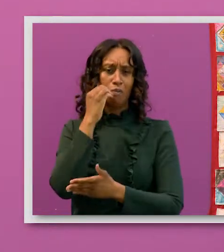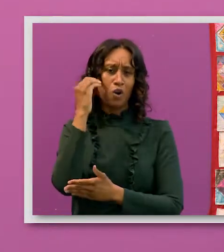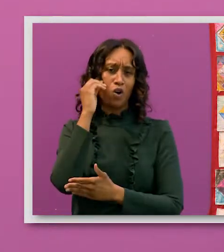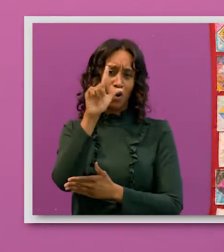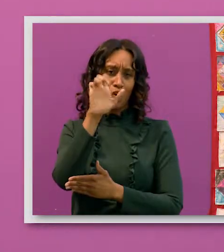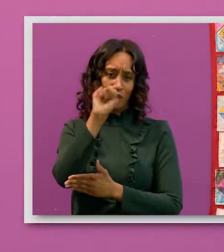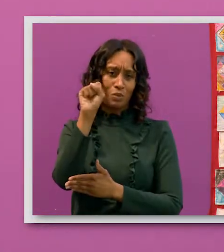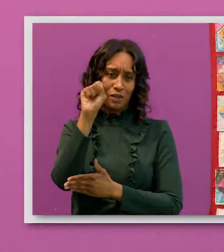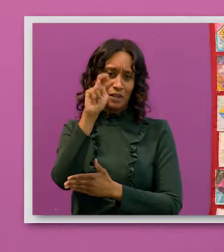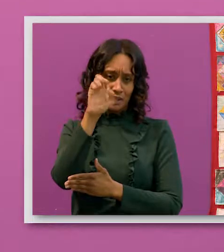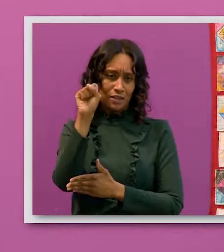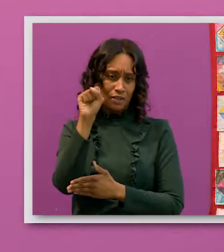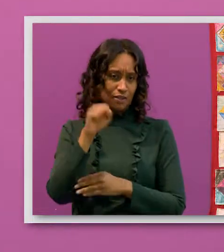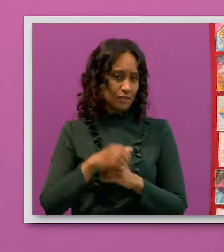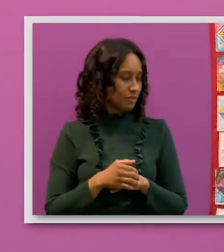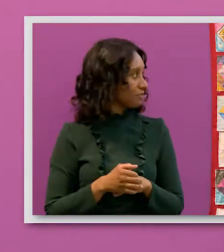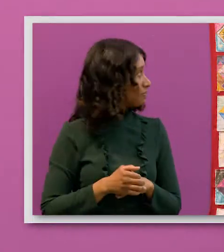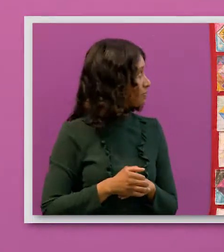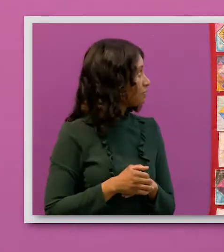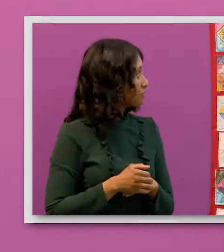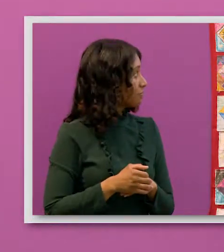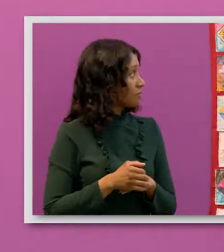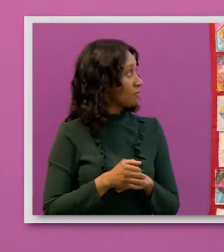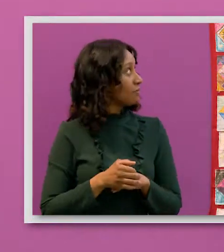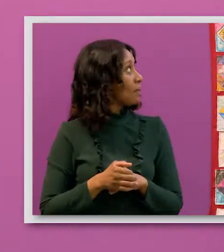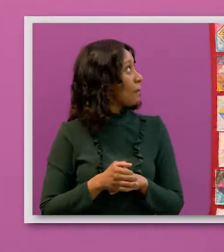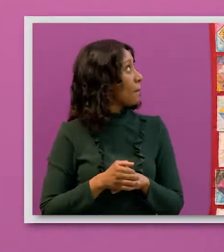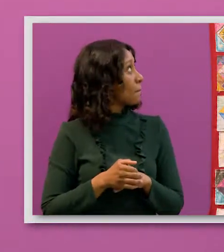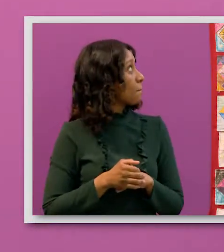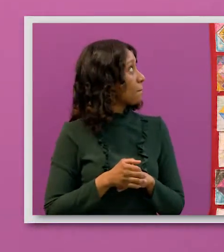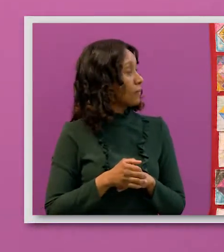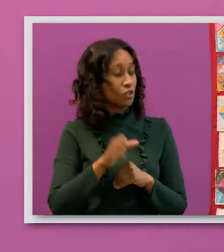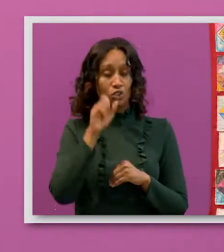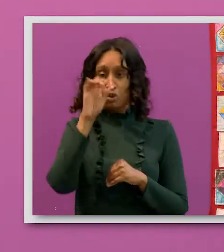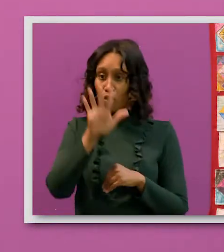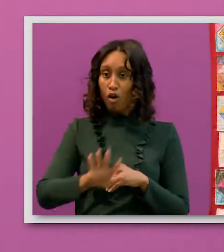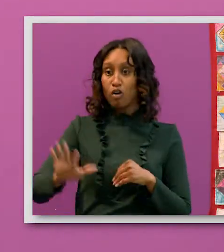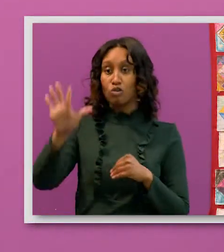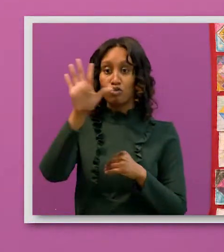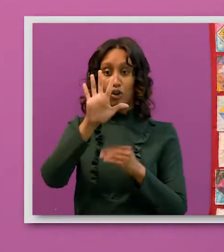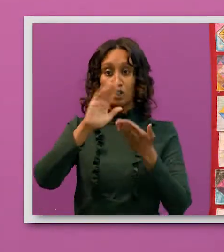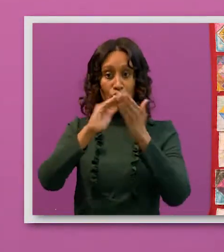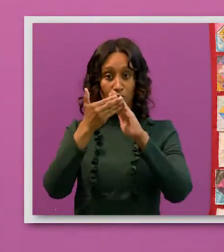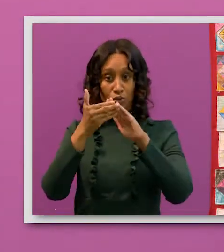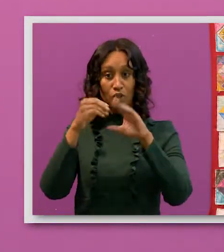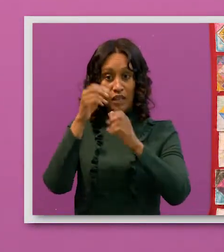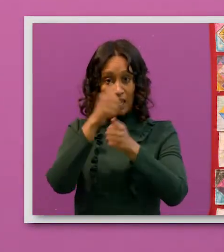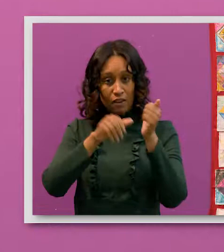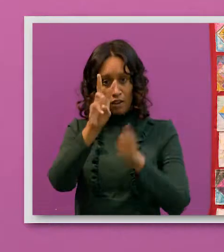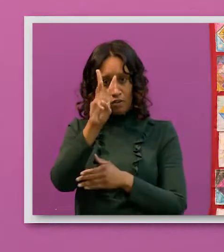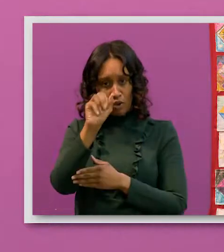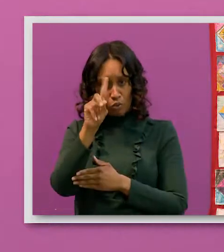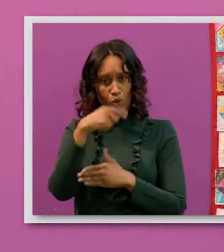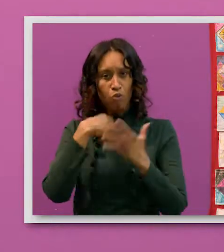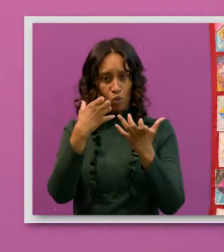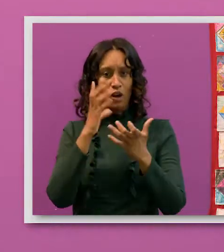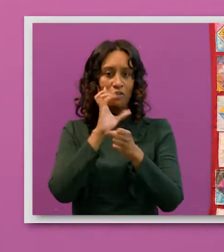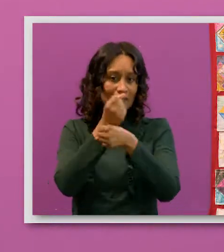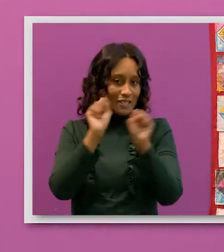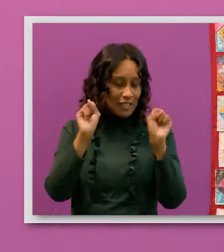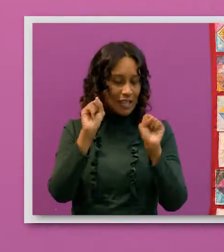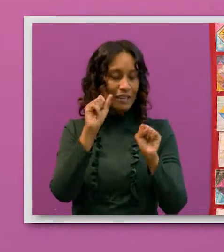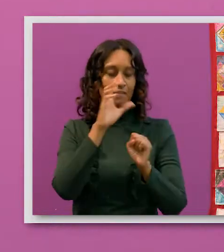By making sure our families are in all across the community in every ward and live in safe and decent